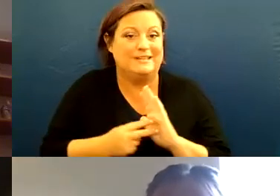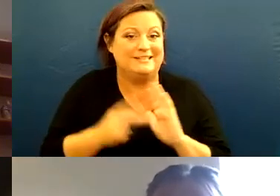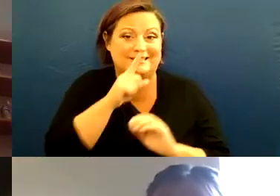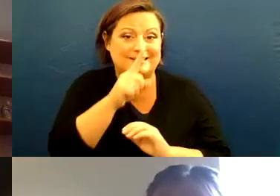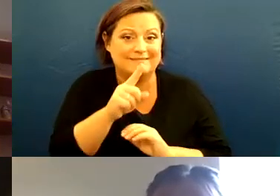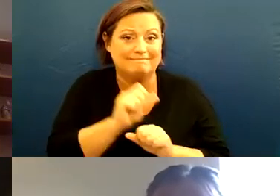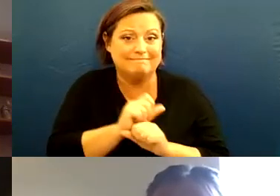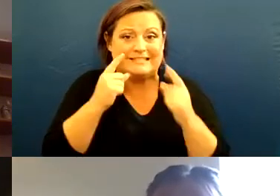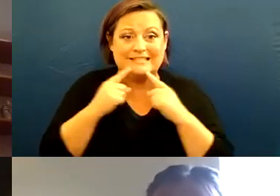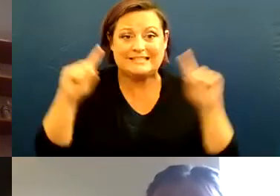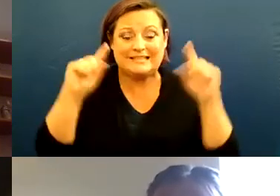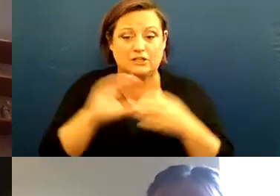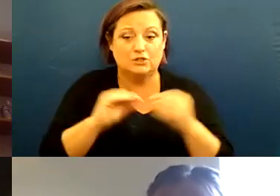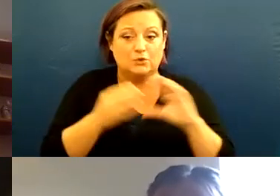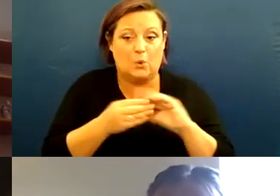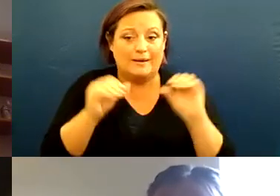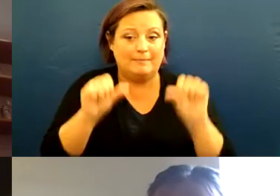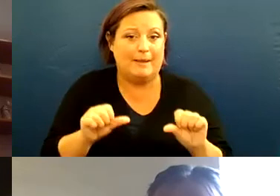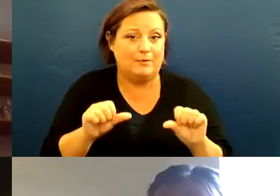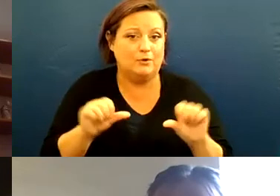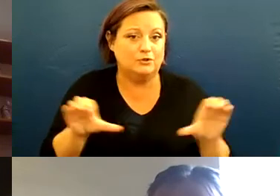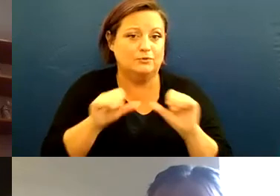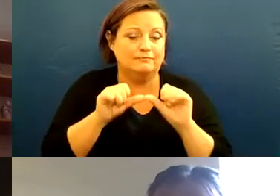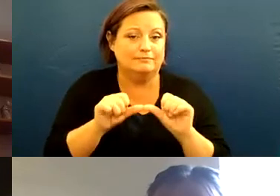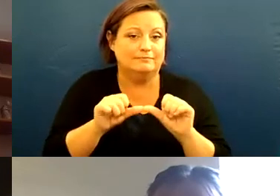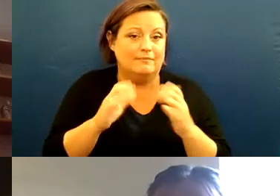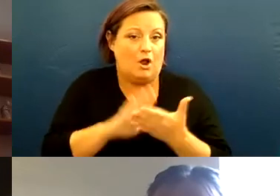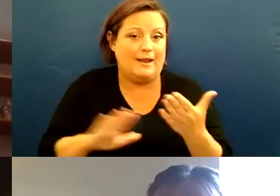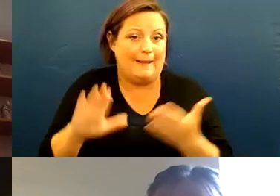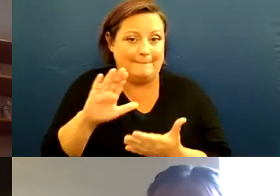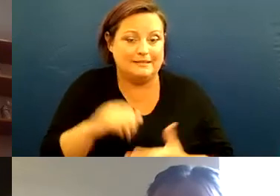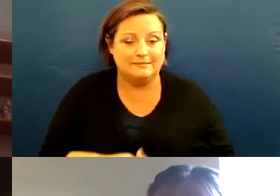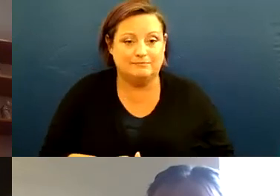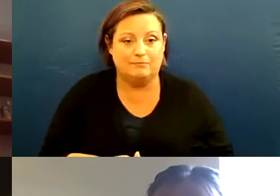do this all on campus. So